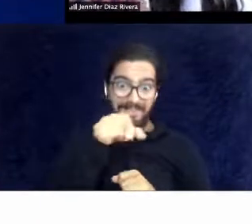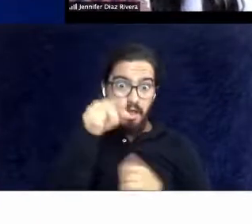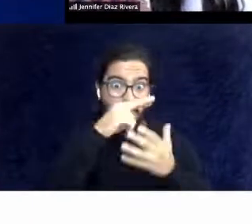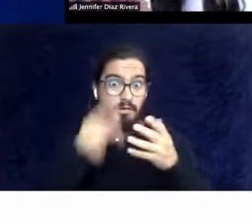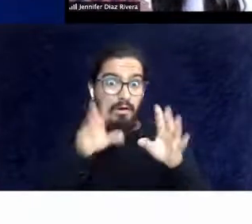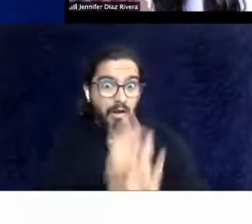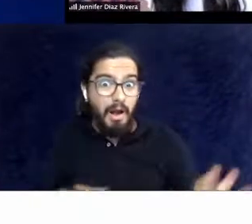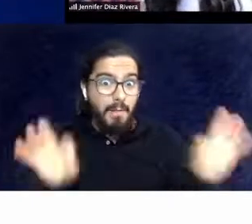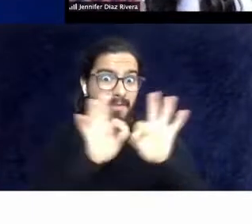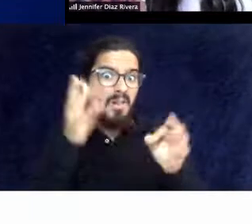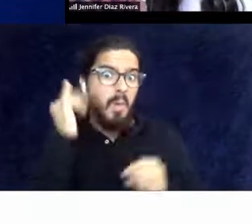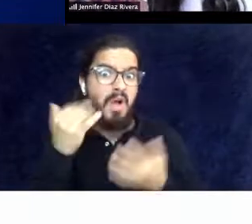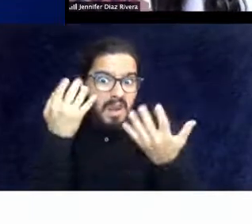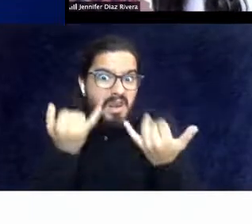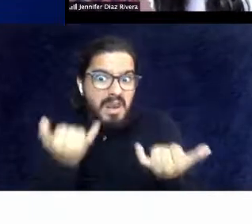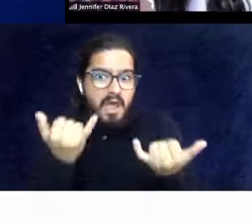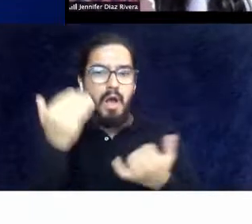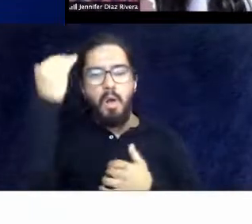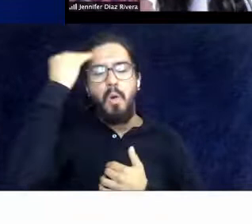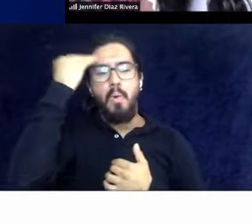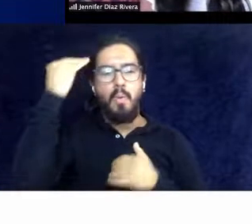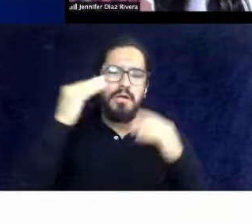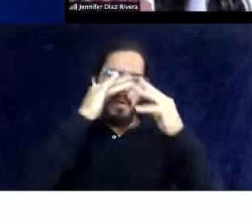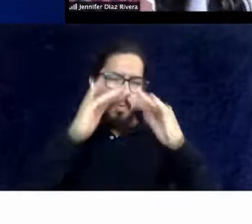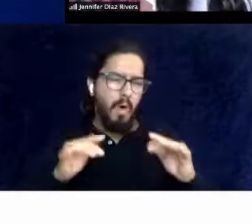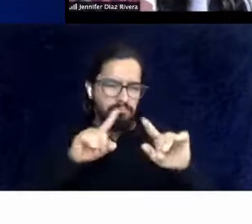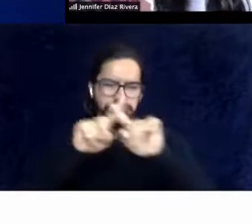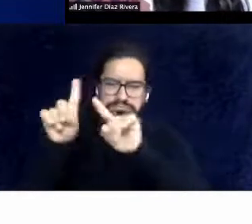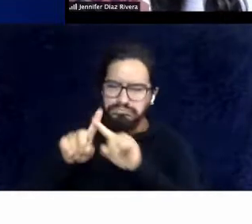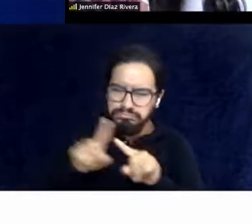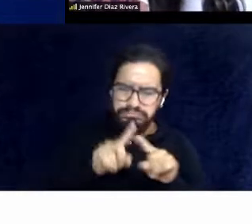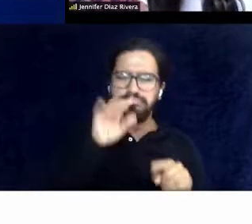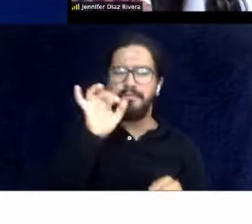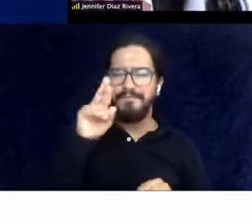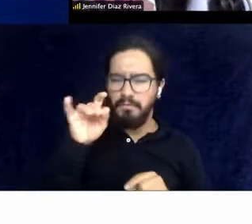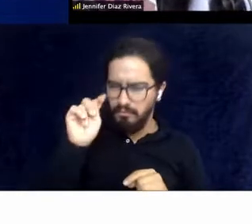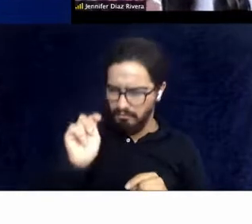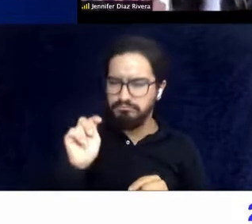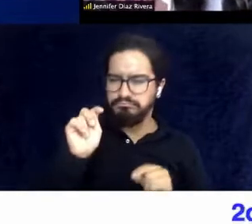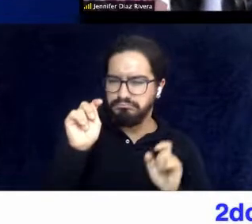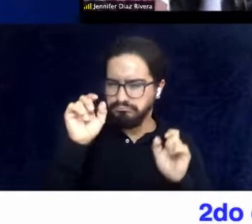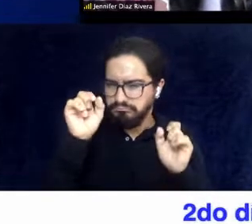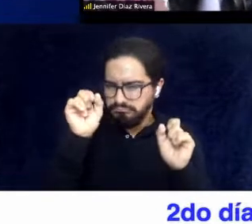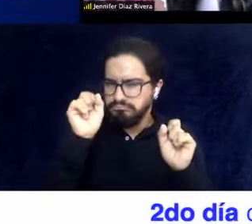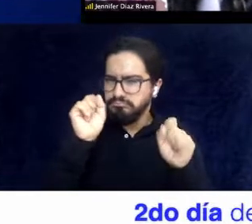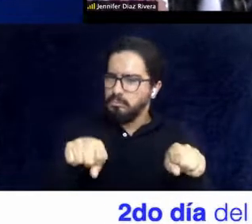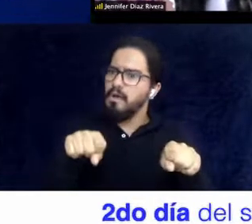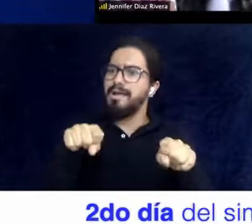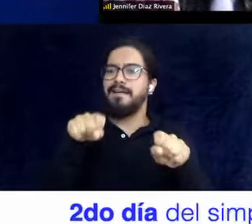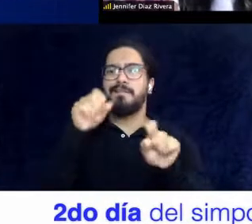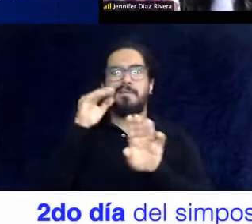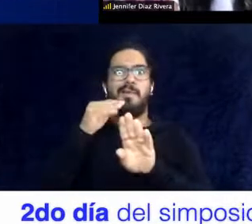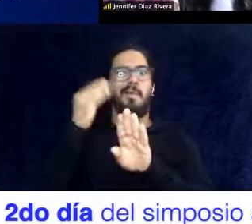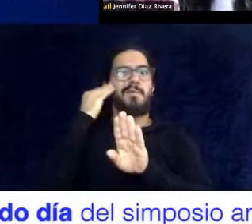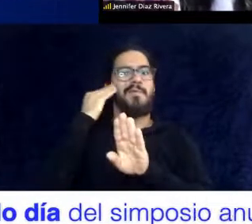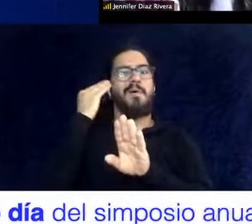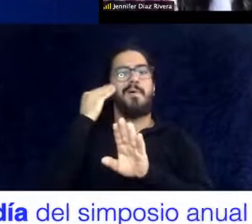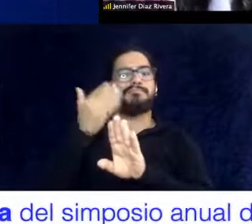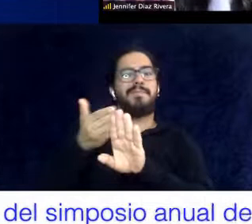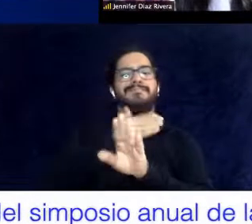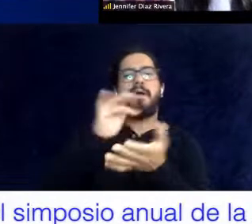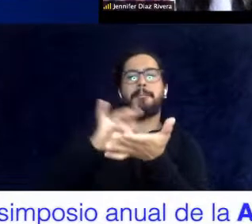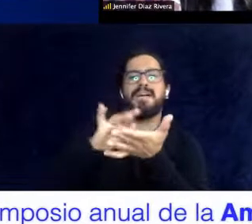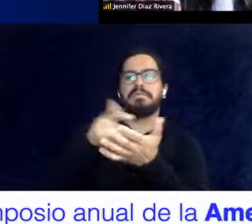that random forest is the best machine learning model to predict synergism between antibiotics, and logistic regression is the best machine